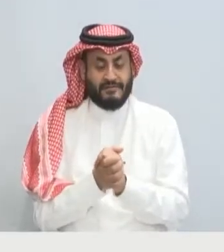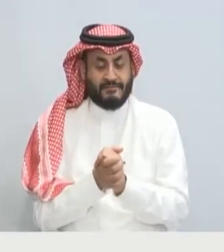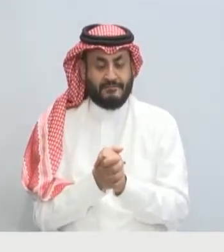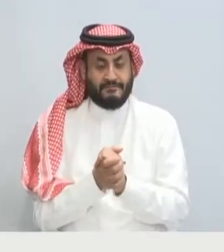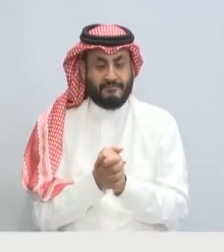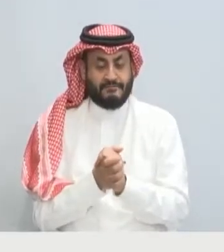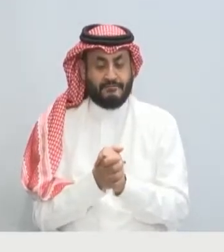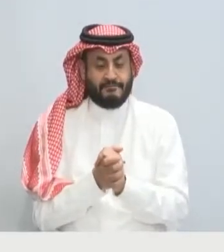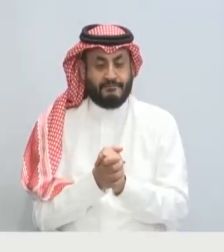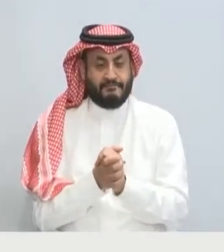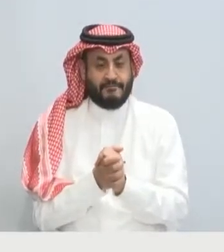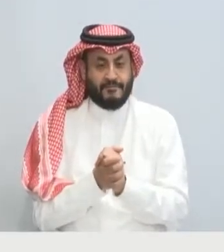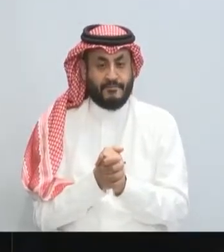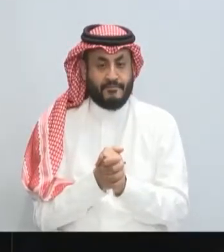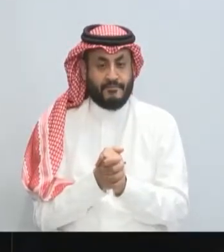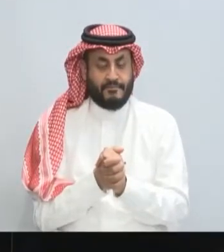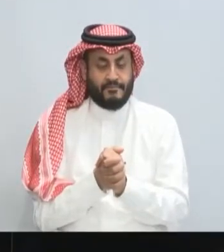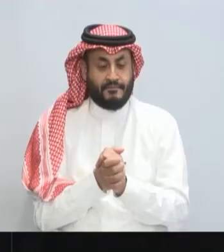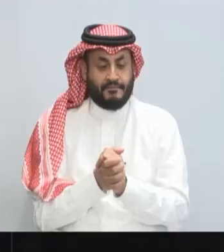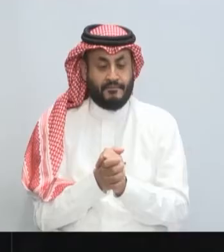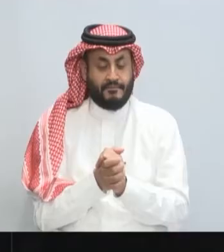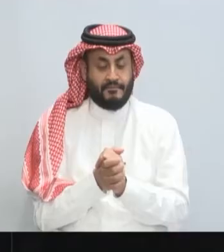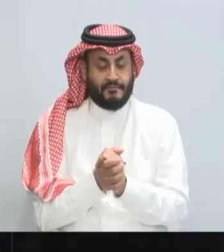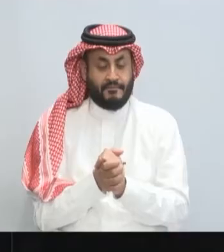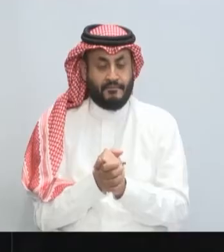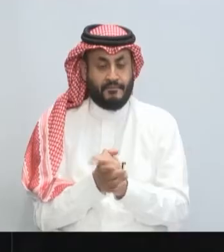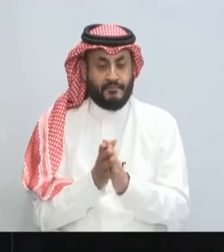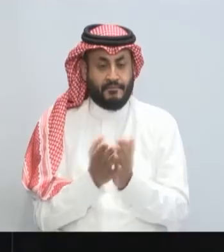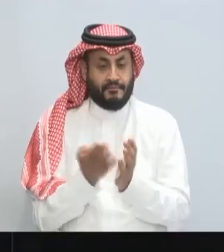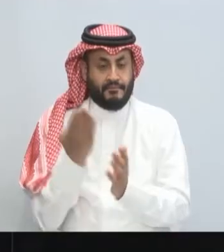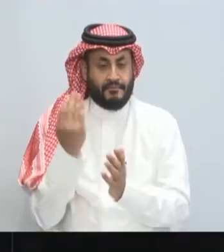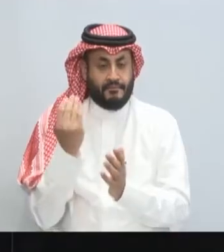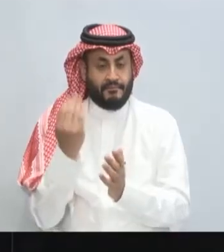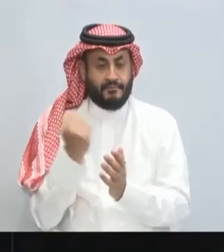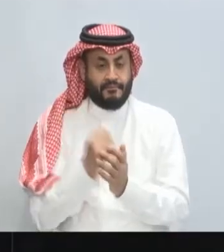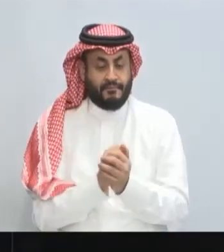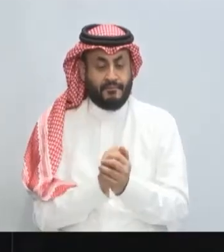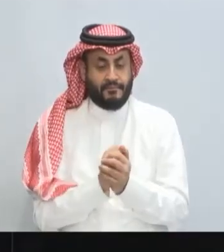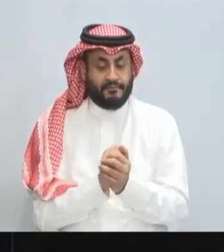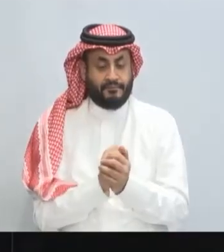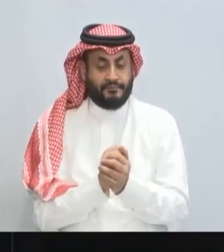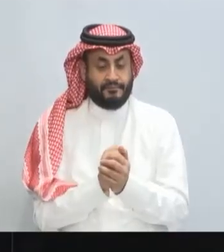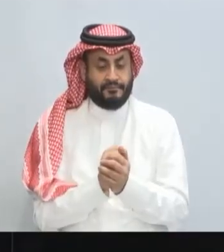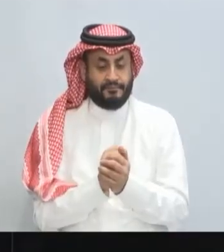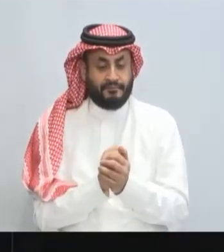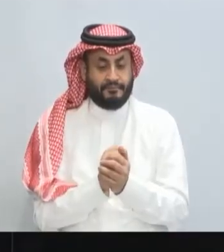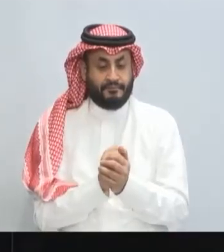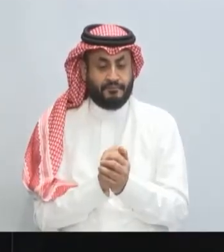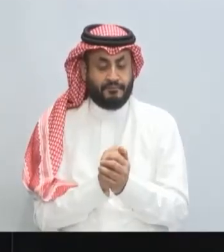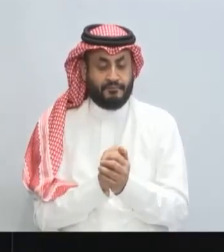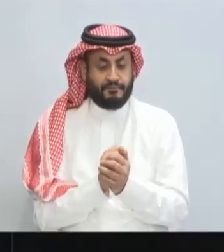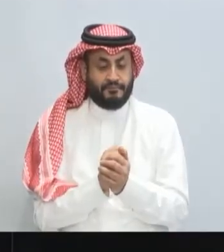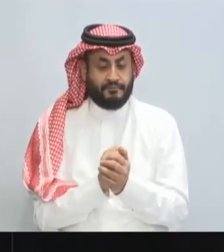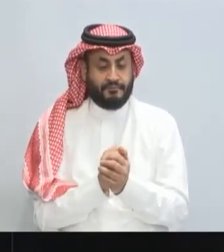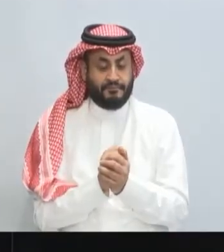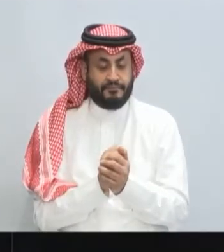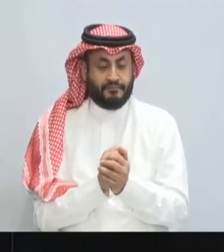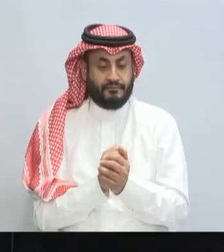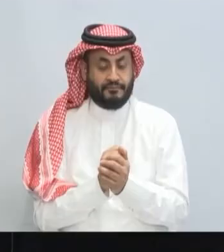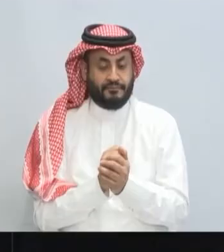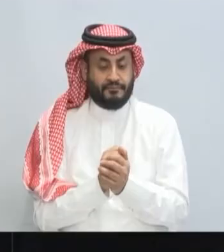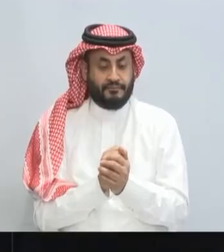page 14. I would like you please to open your books on page 14. Now, on